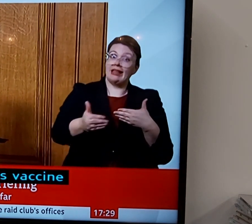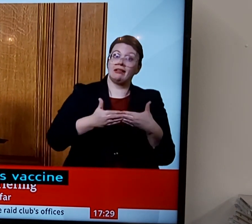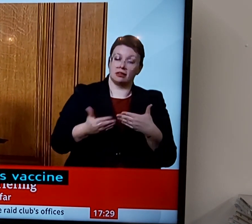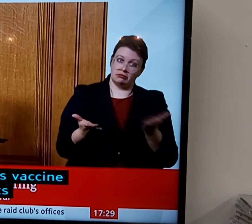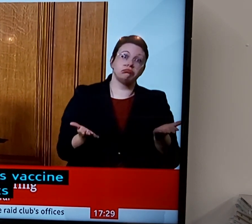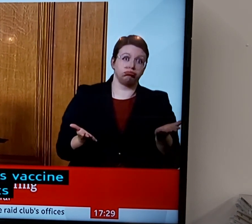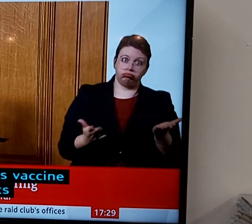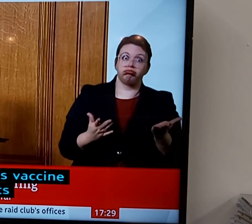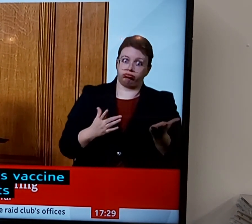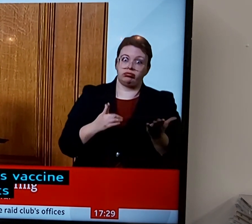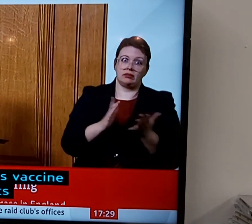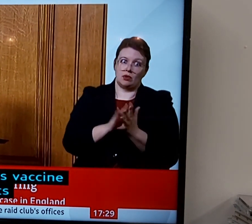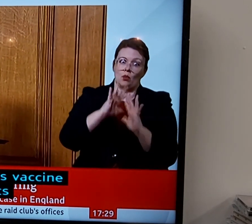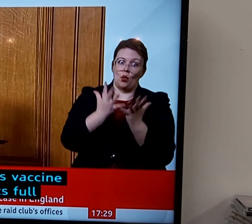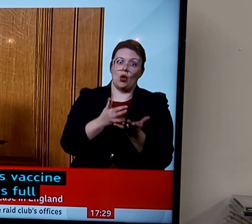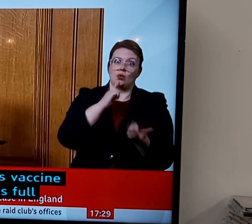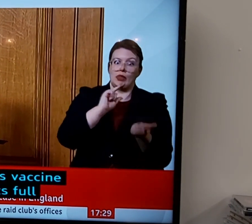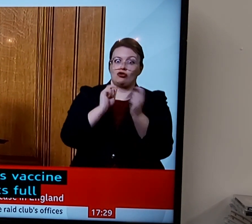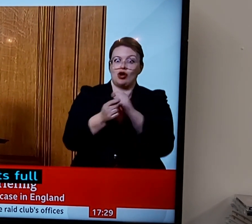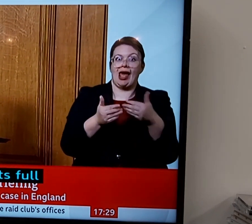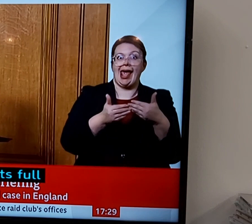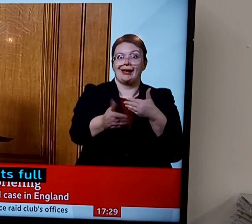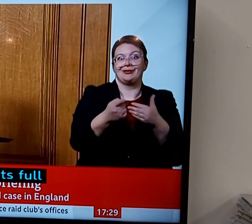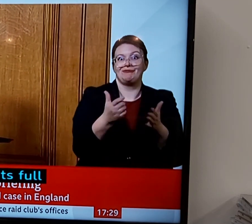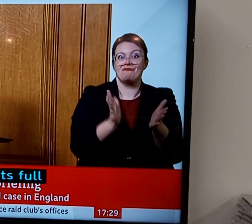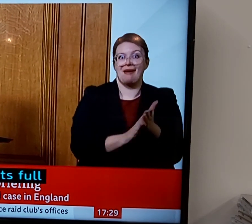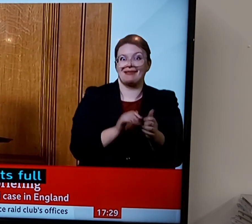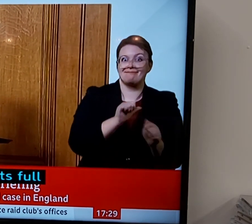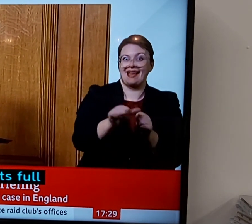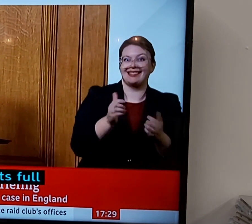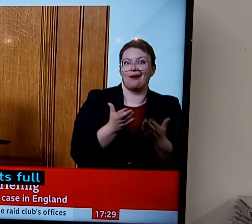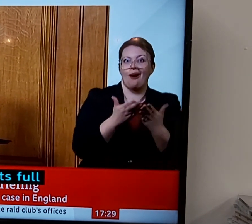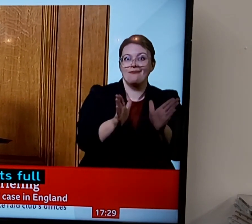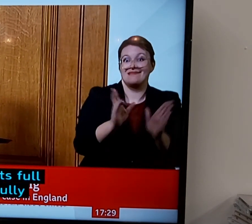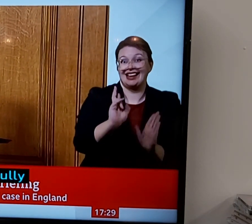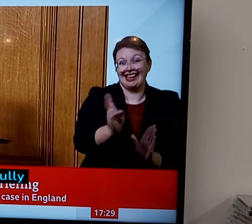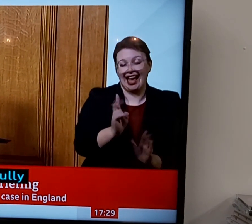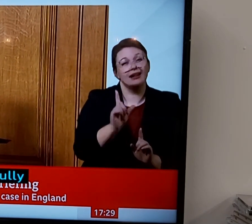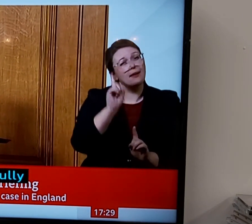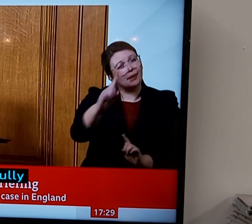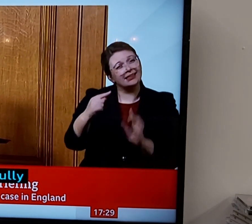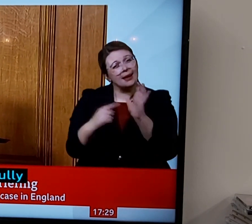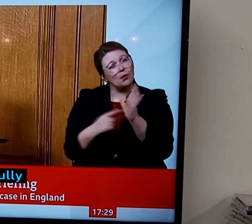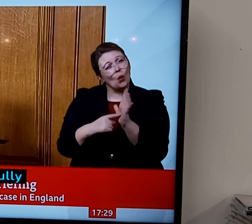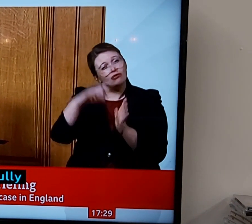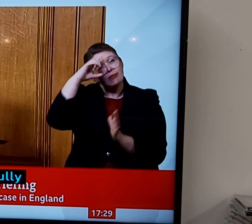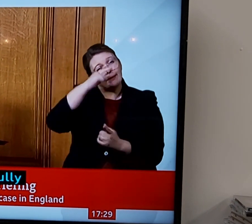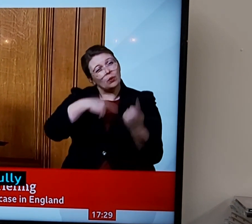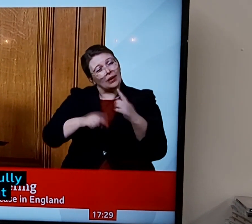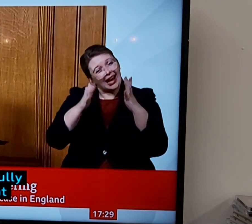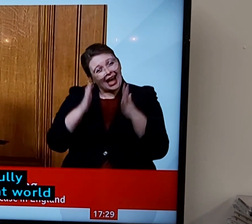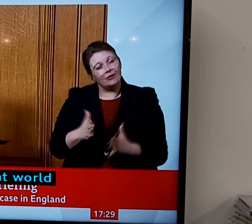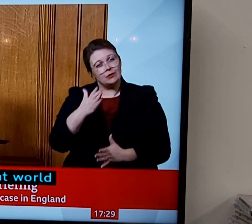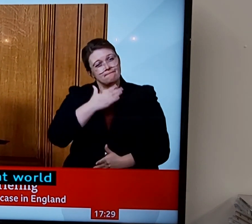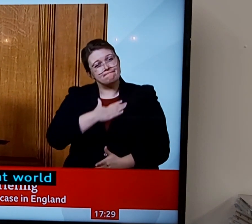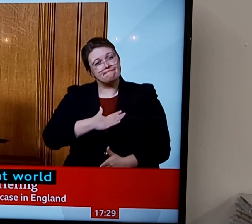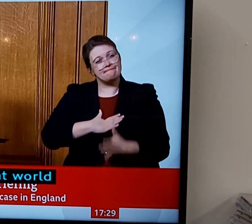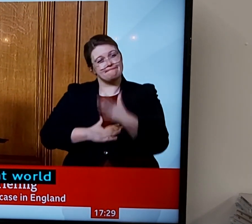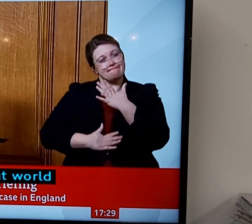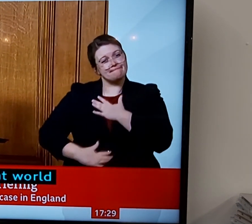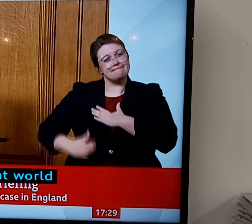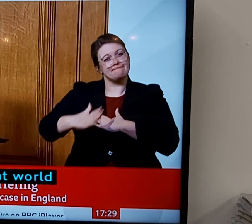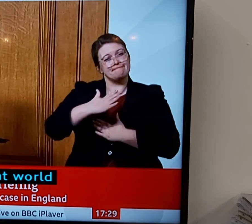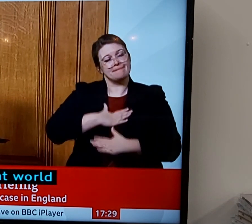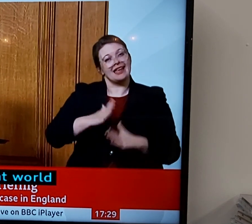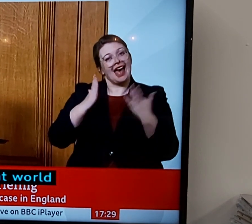a very different world in the next few months. But we have to be patient, we have to push on with the